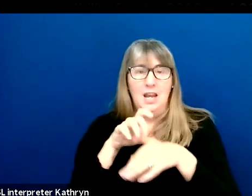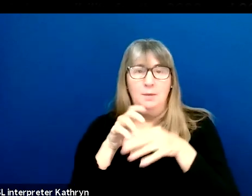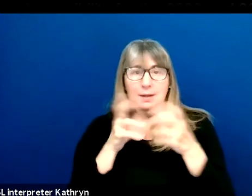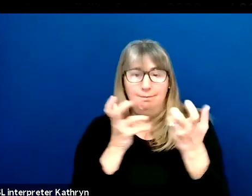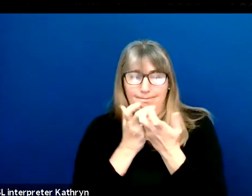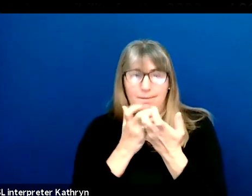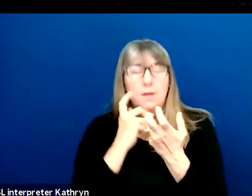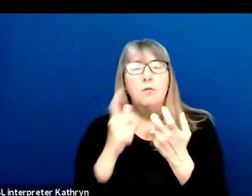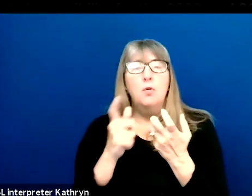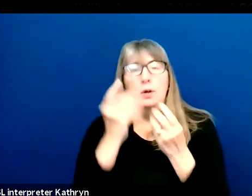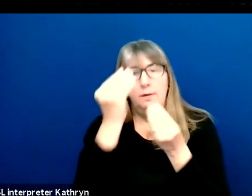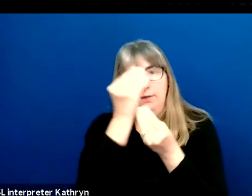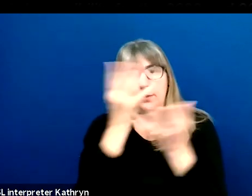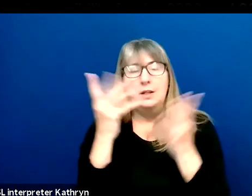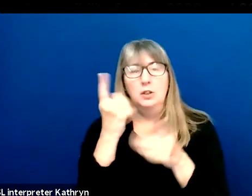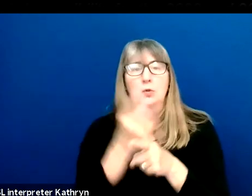correctly.